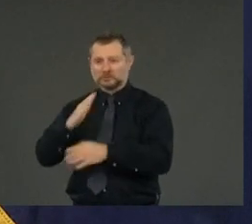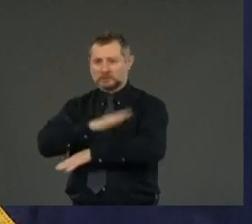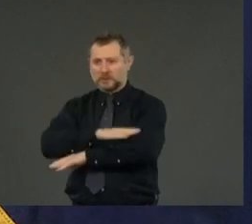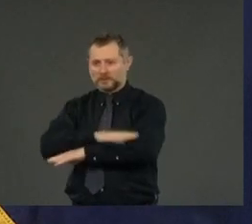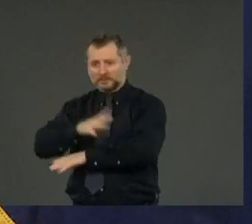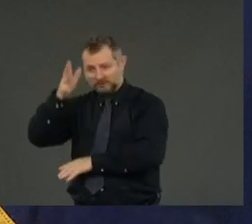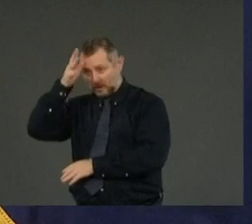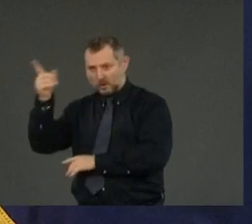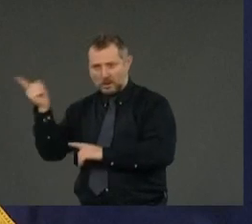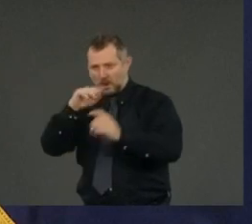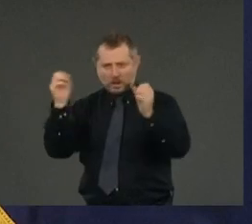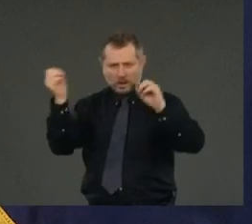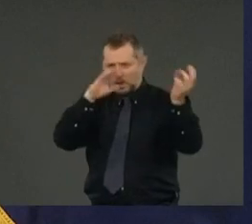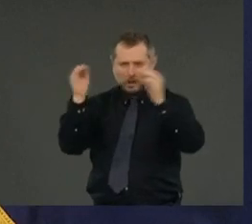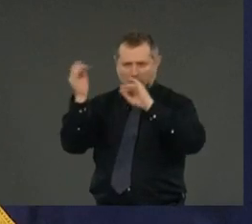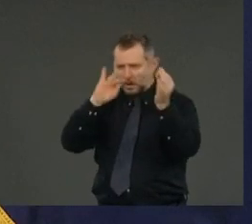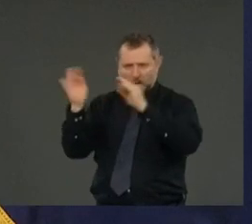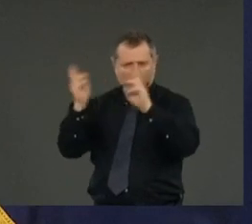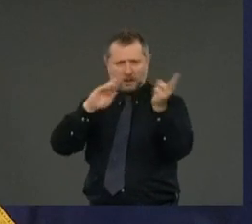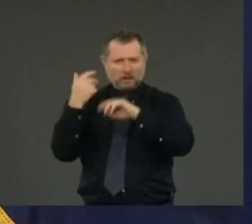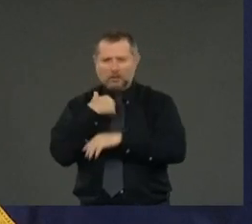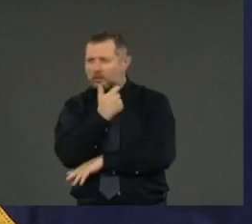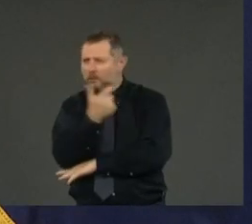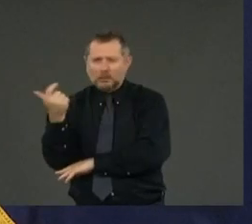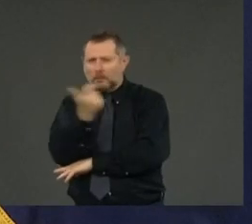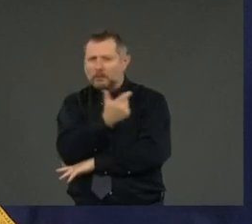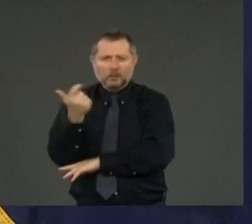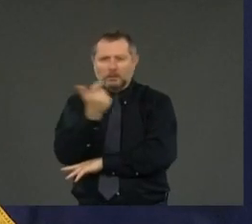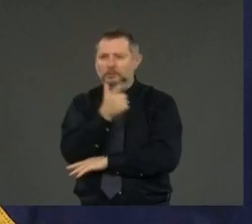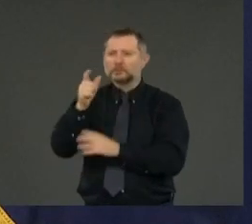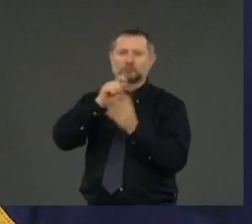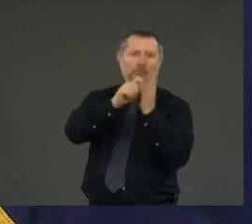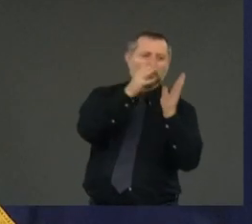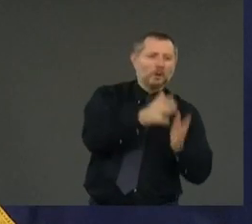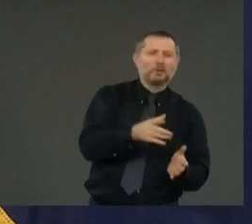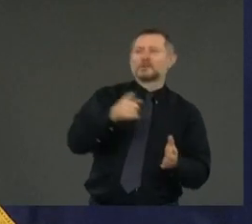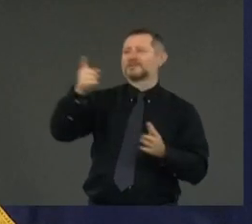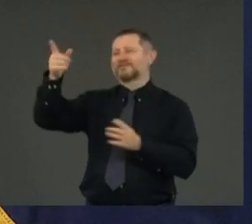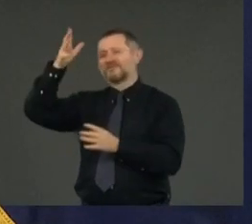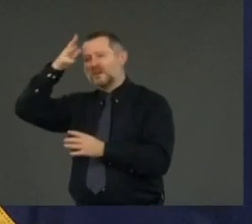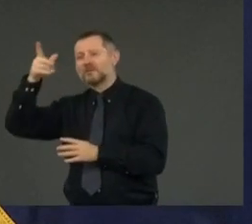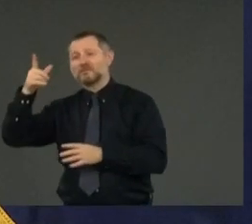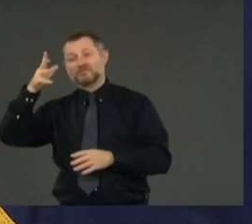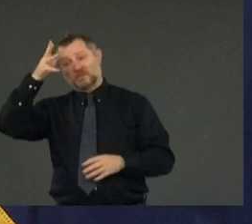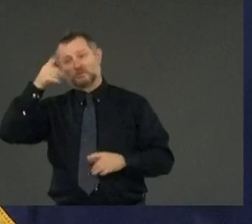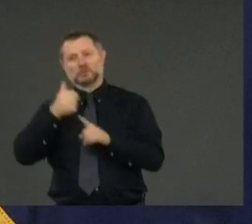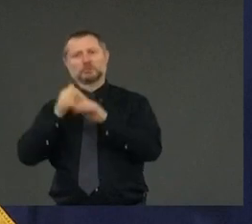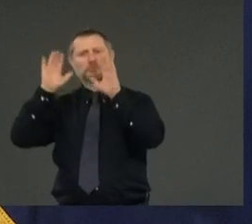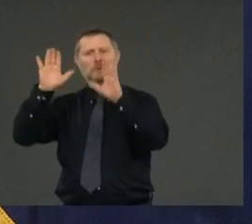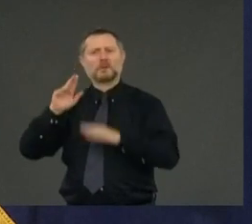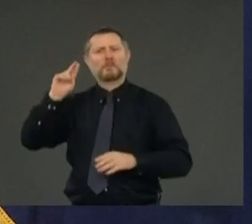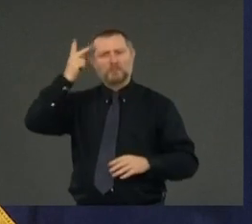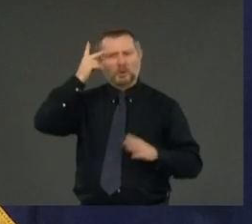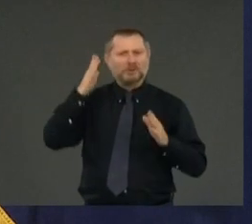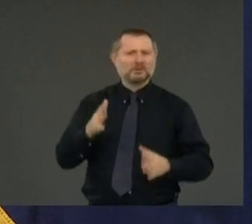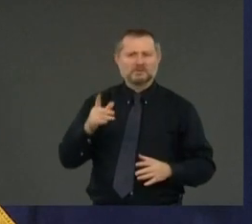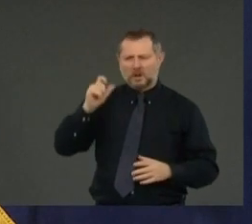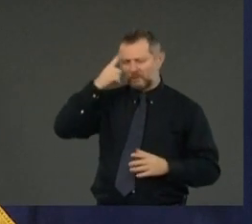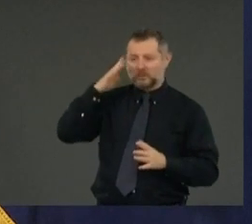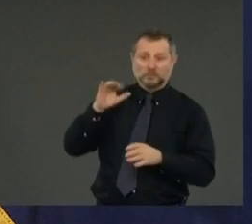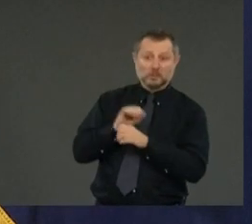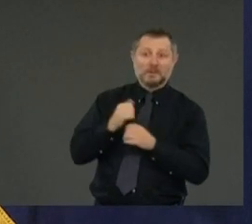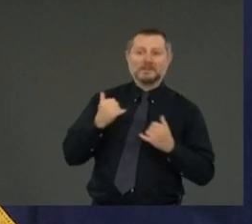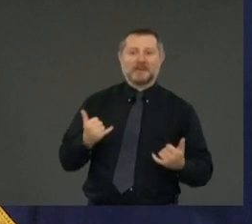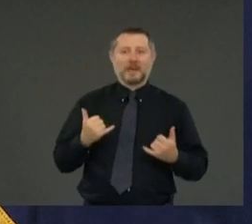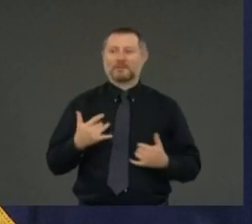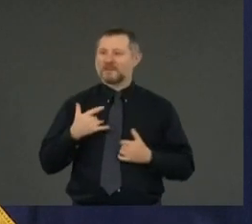dynamic work between great journalists and my father, who was a great government official. And I watch it now